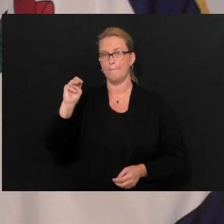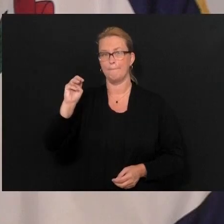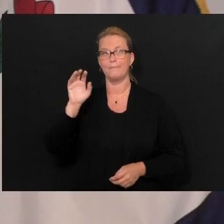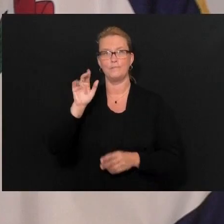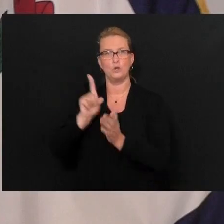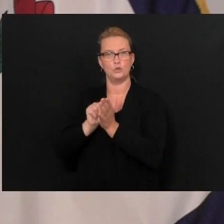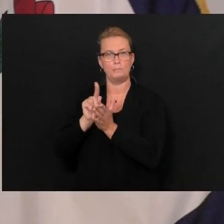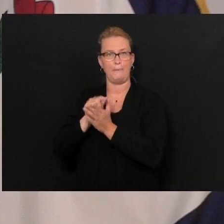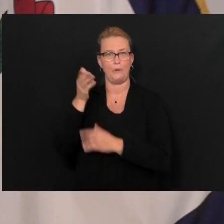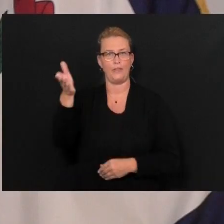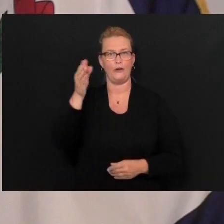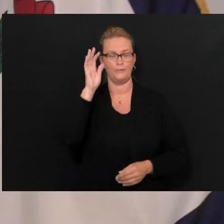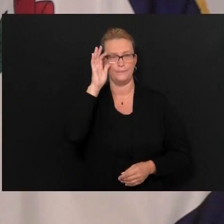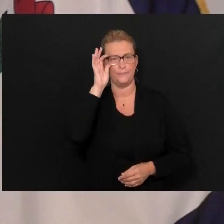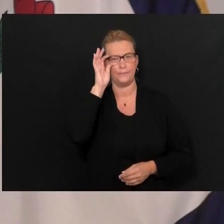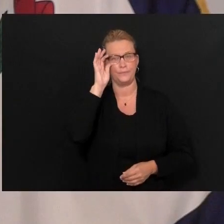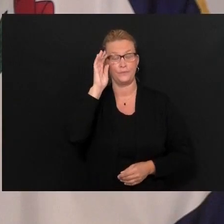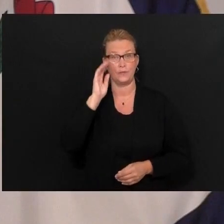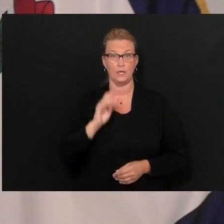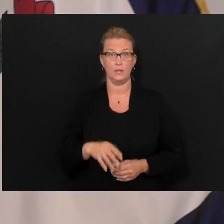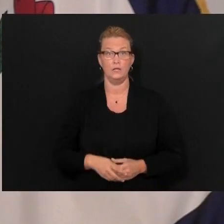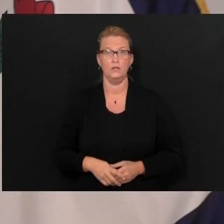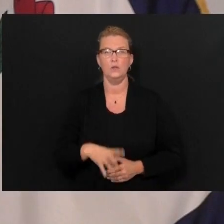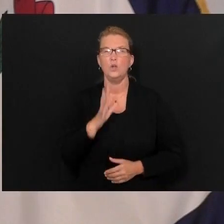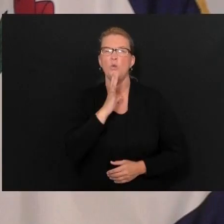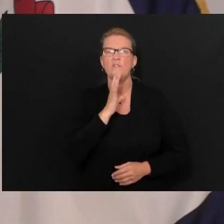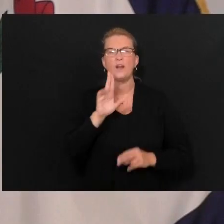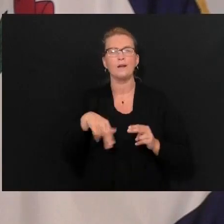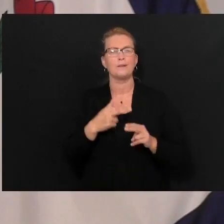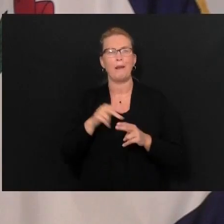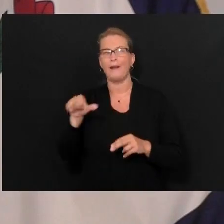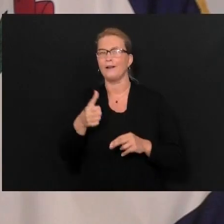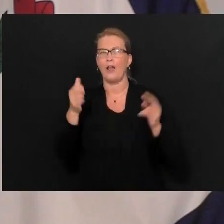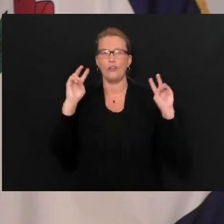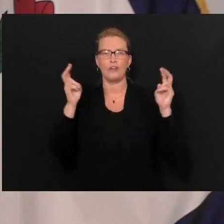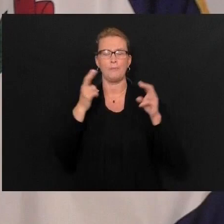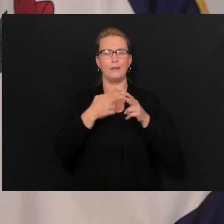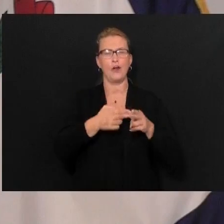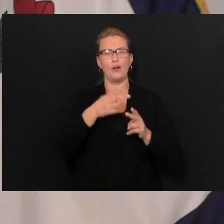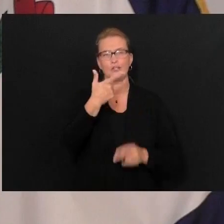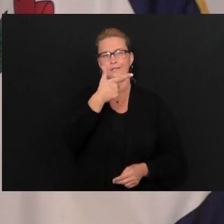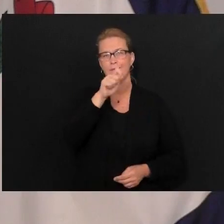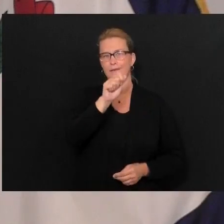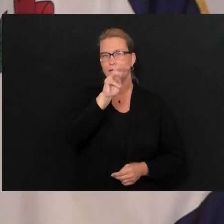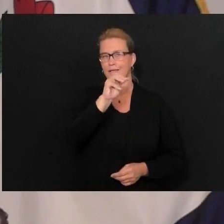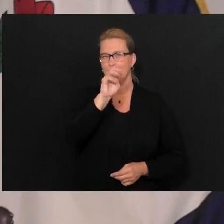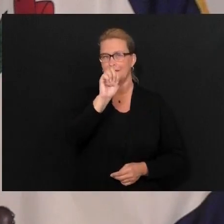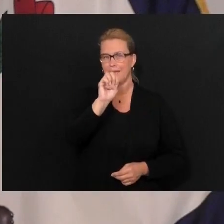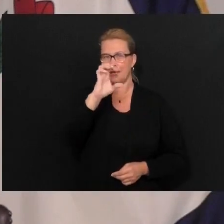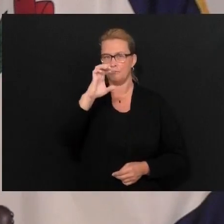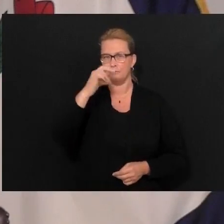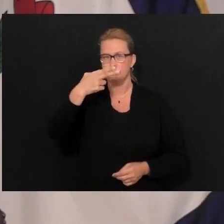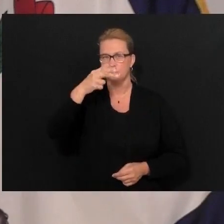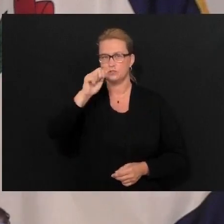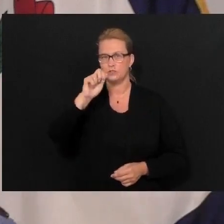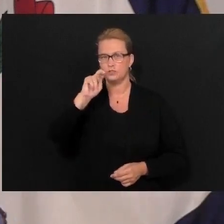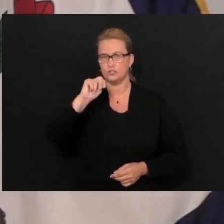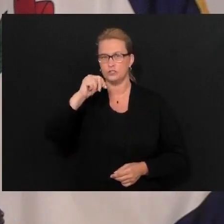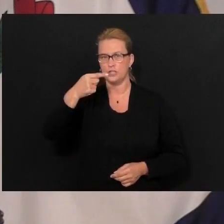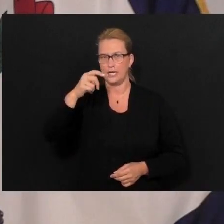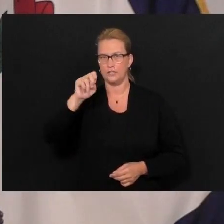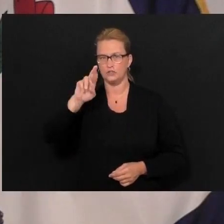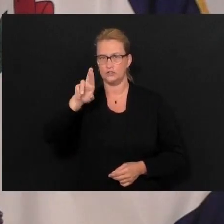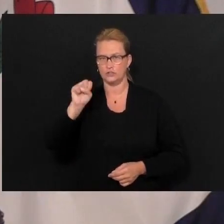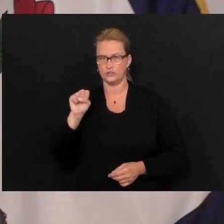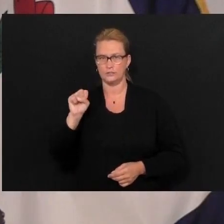to that, we've talked about this thing called Game Changers, and there's a big article in the